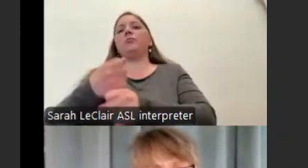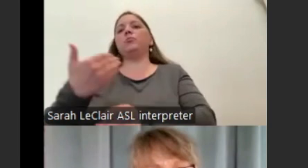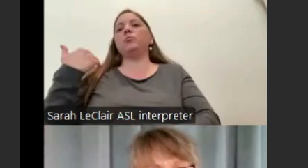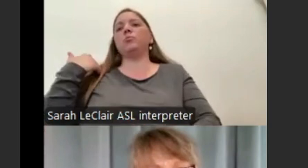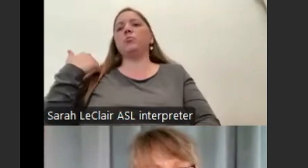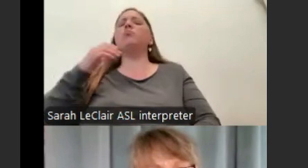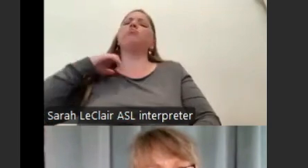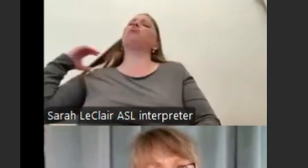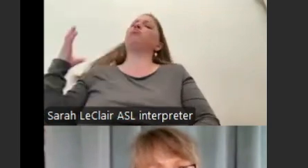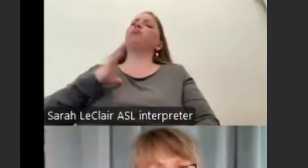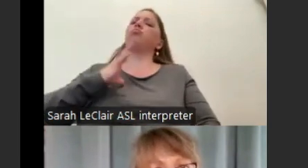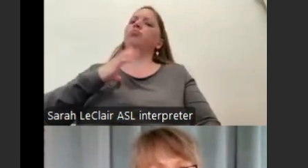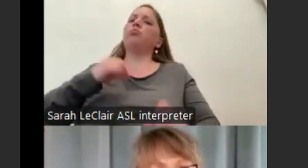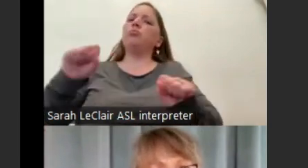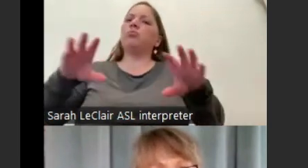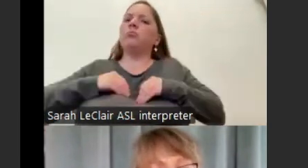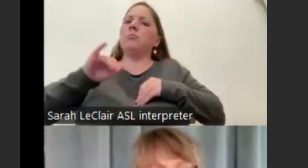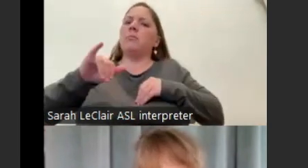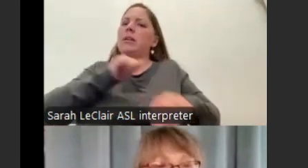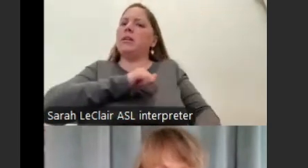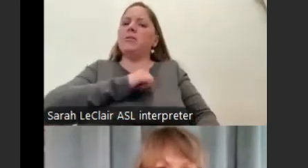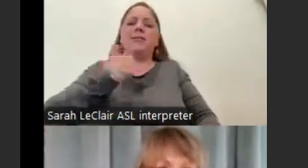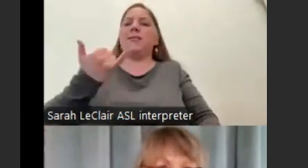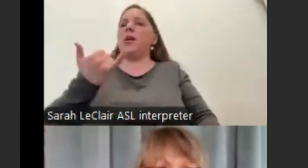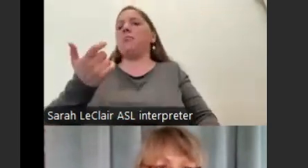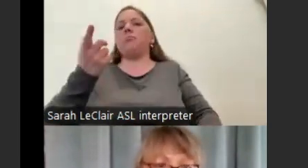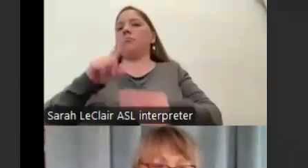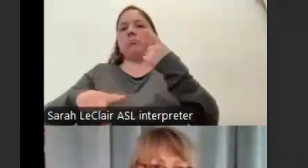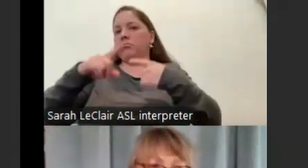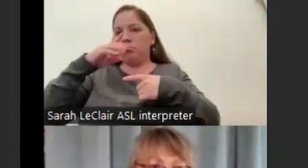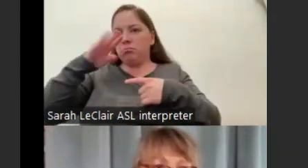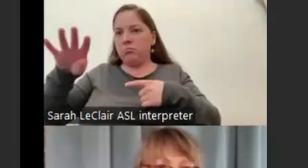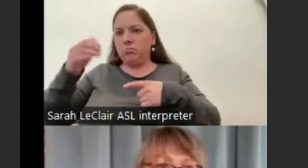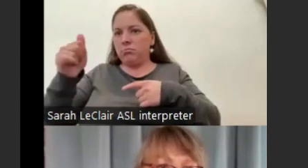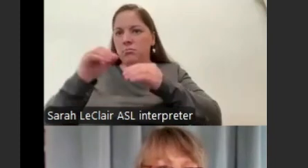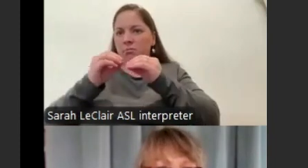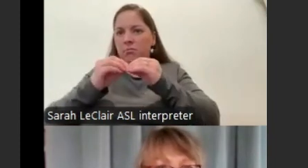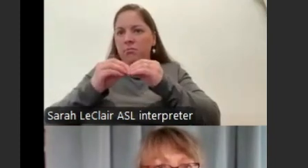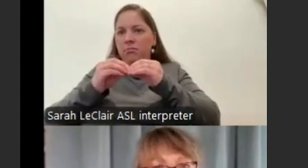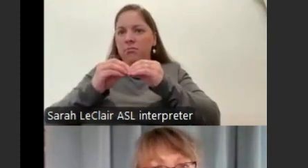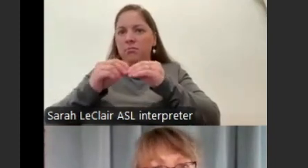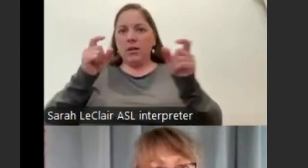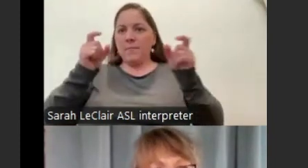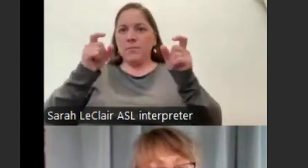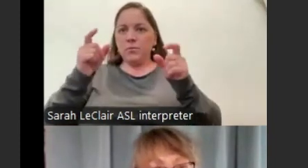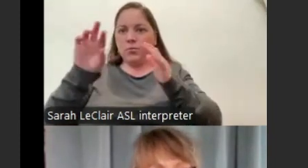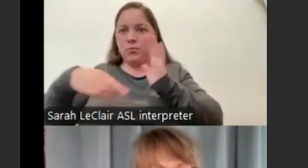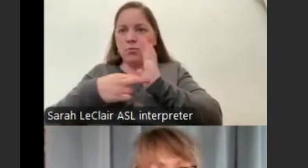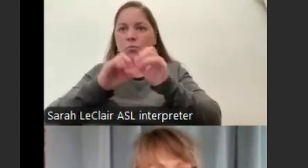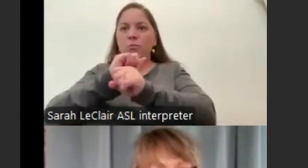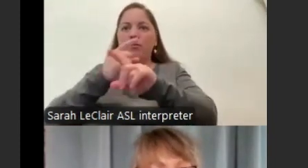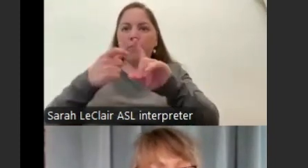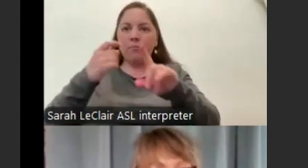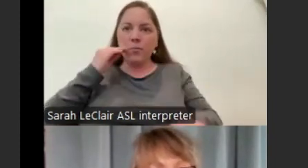could have forgiven that attitude. I can't anymore. Let's say I had an administrative role. I can work from home. I can send